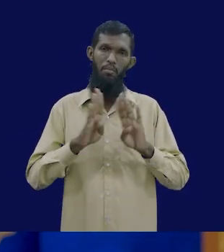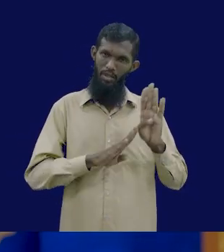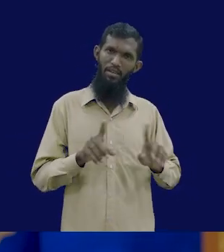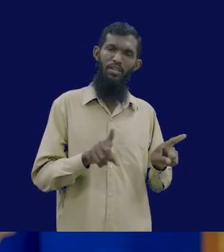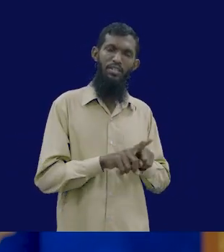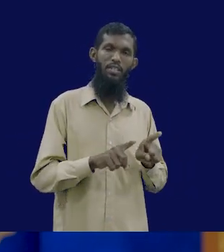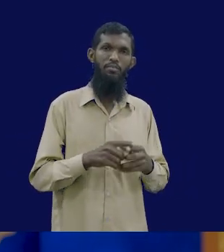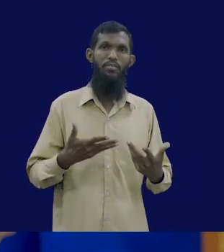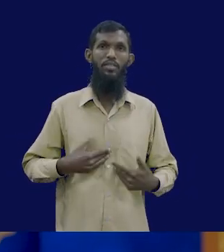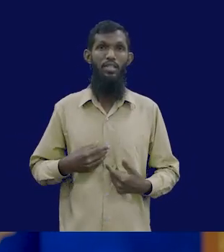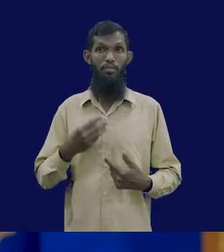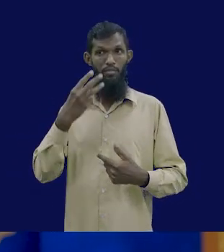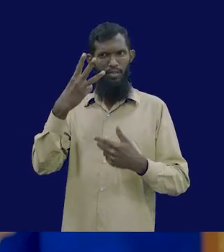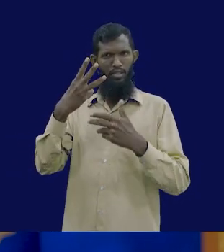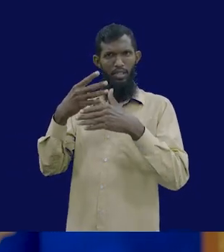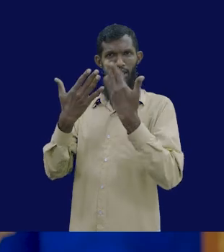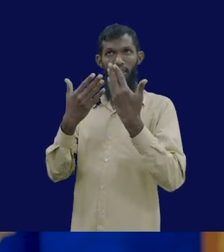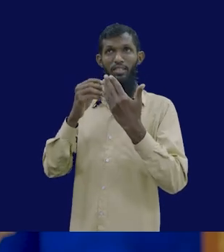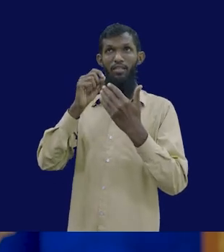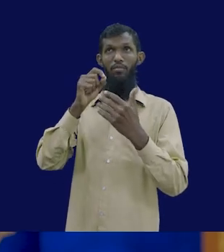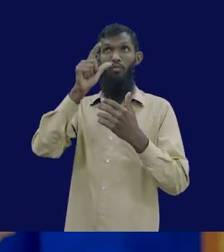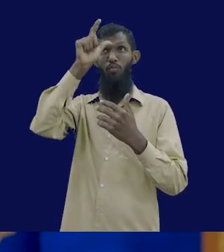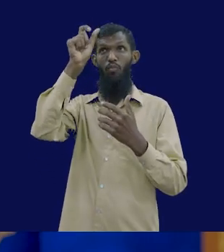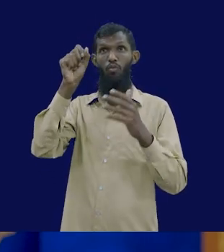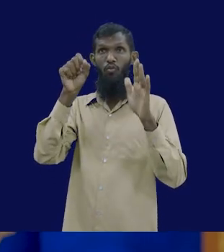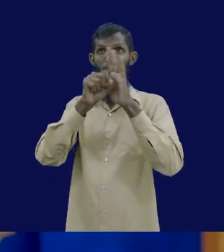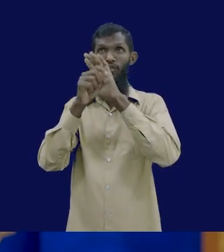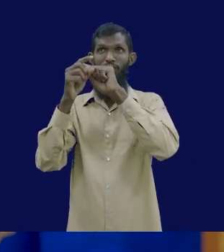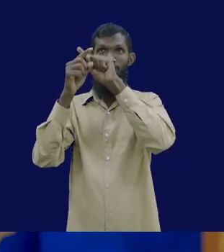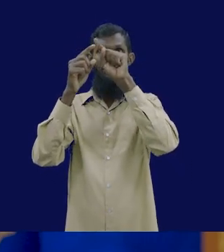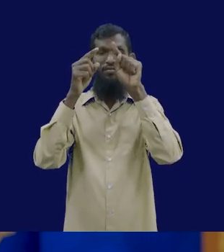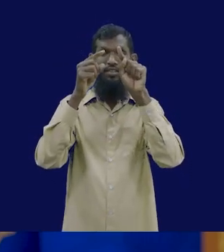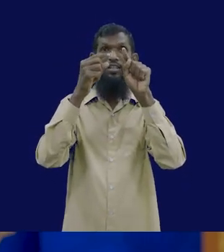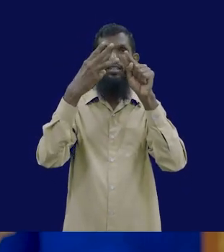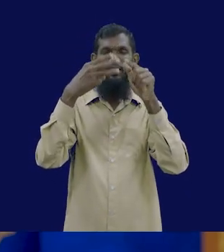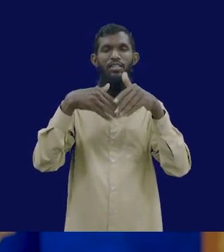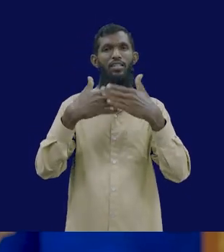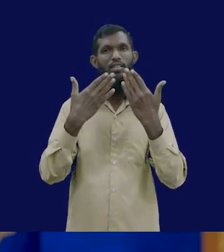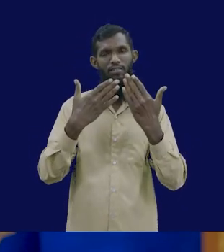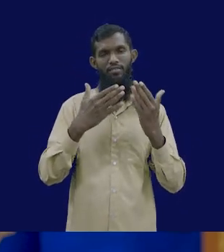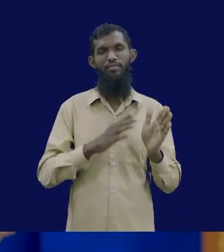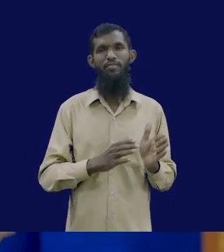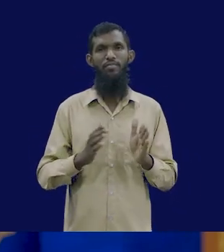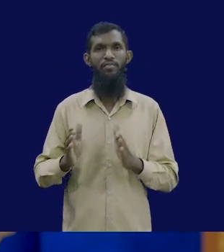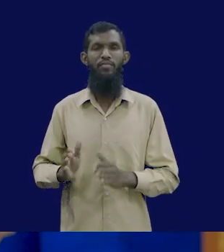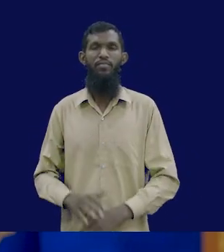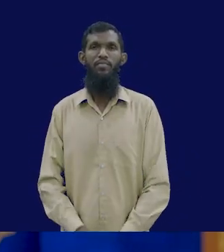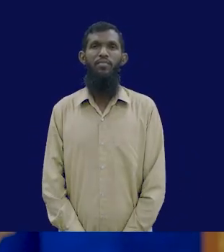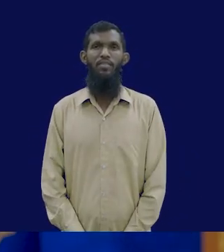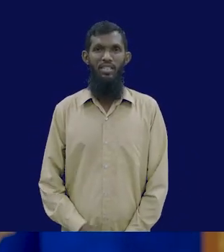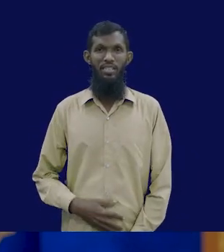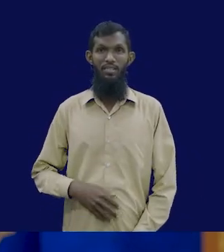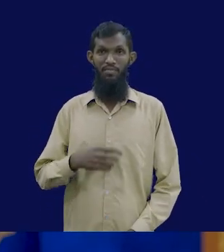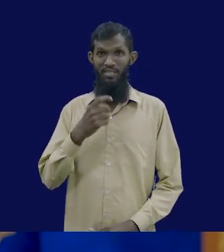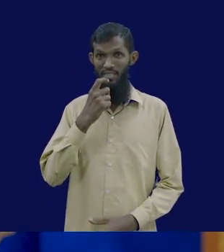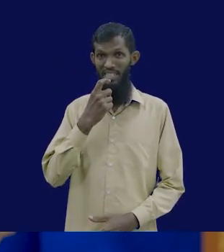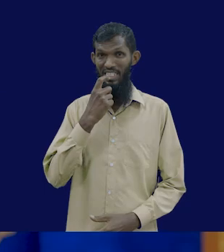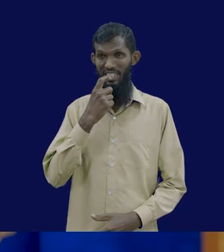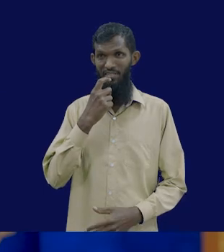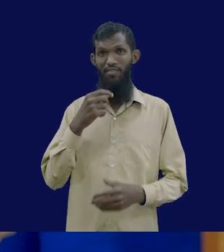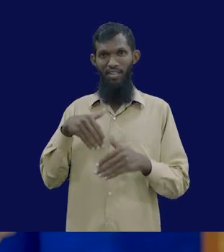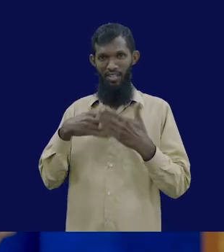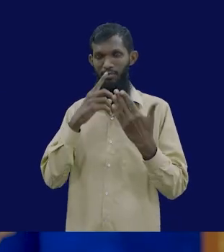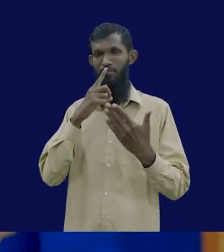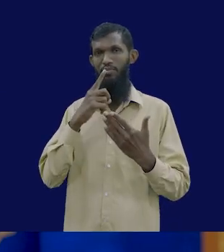also fasting 3 days of every month, and also fasting the white days,